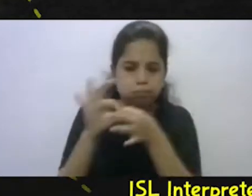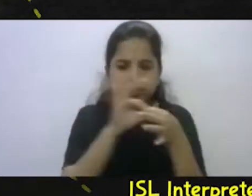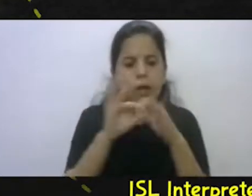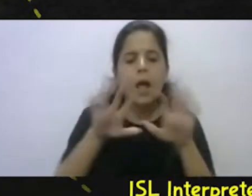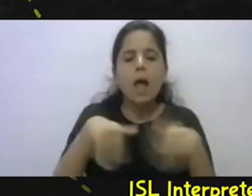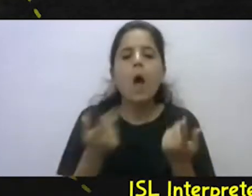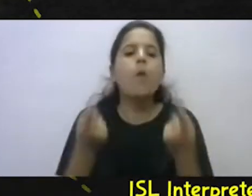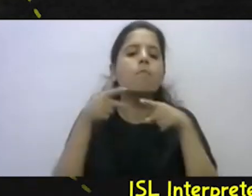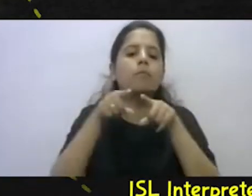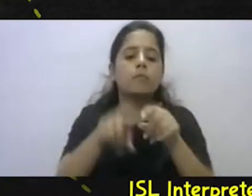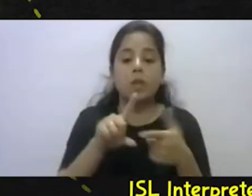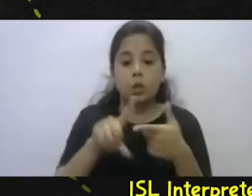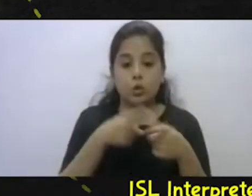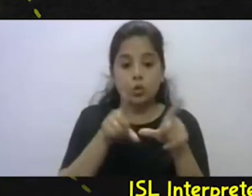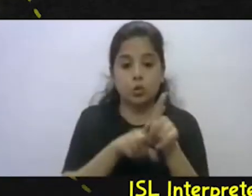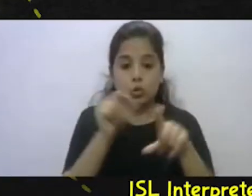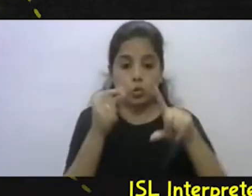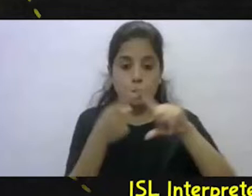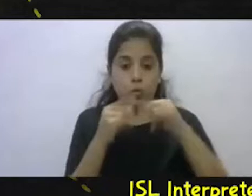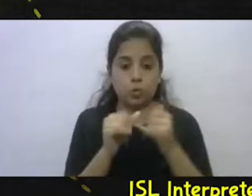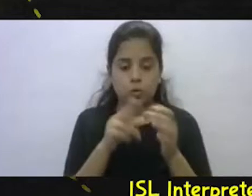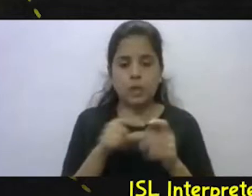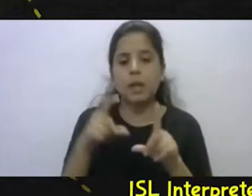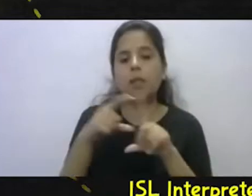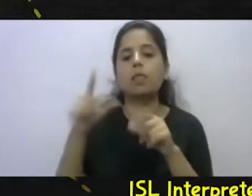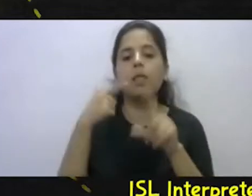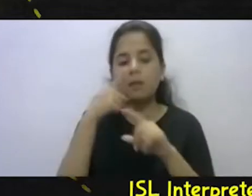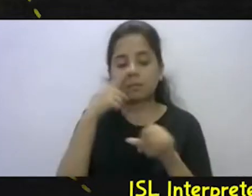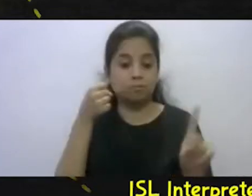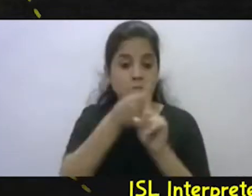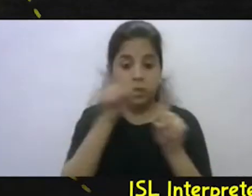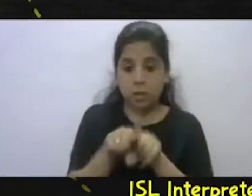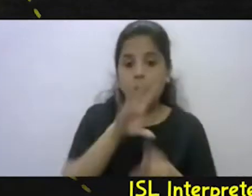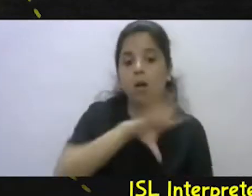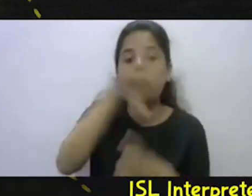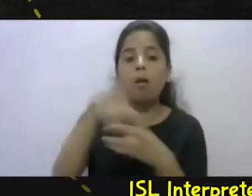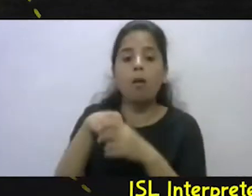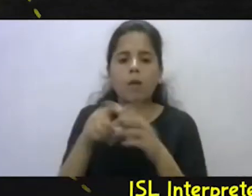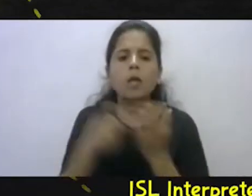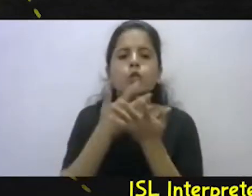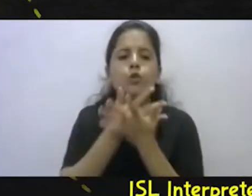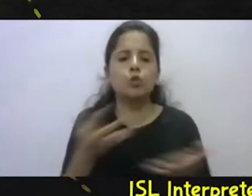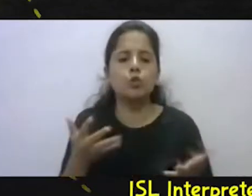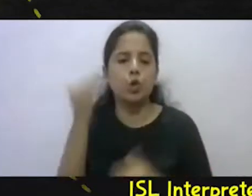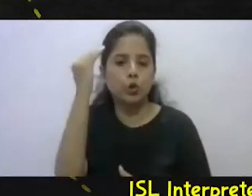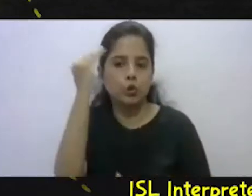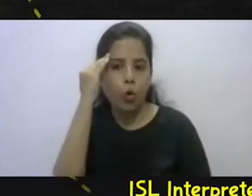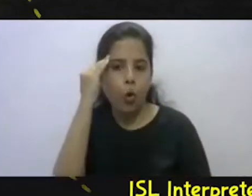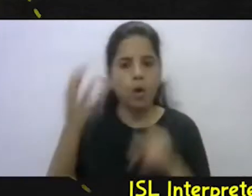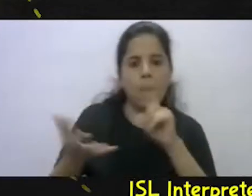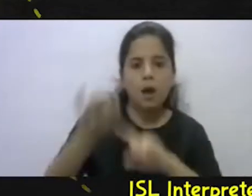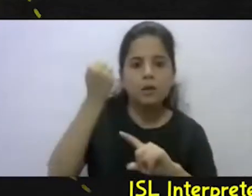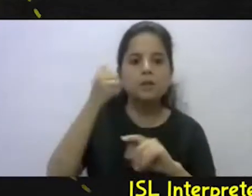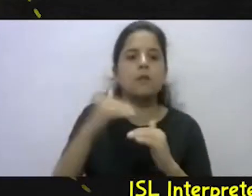relationships. Jyotsna has also founded the Dalit Feminist Archive. It is a resource on the knowledge, achievements, and progress